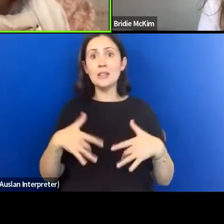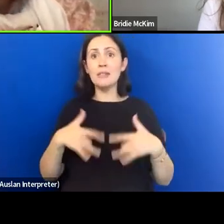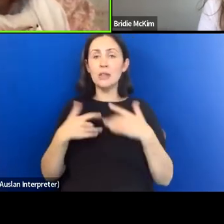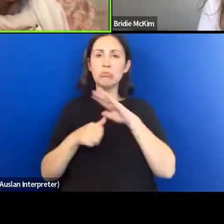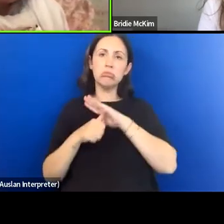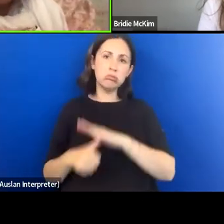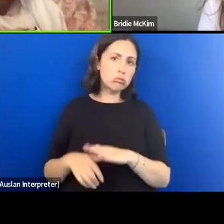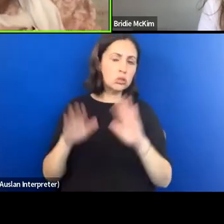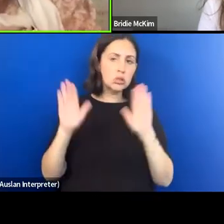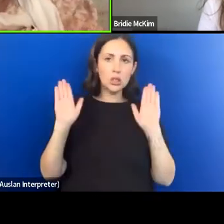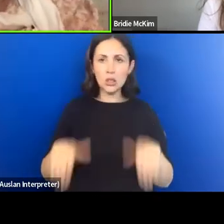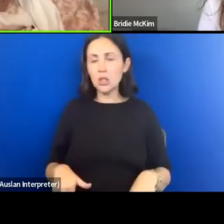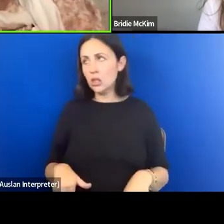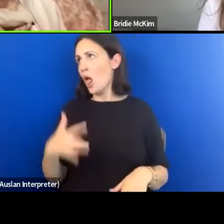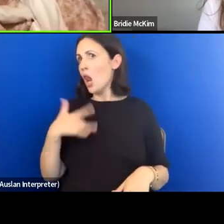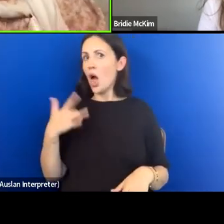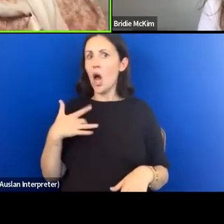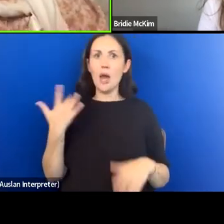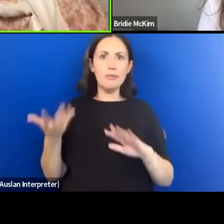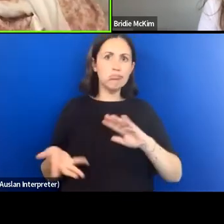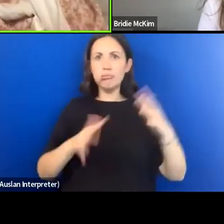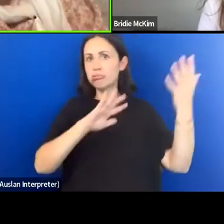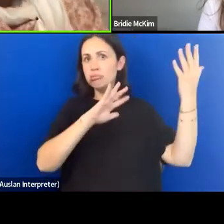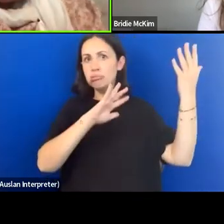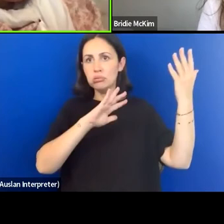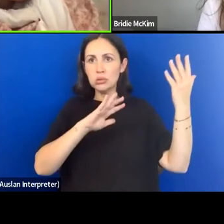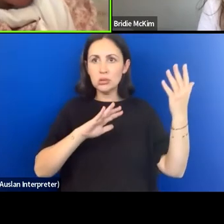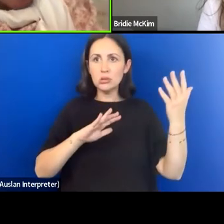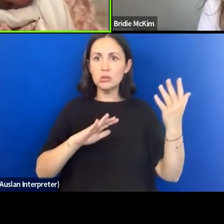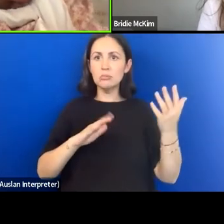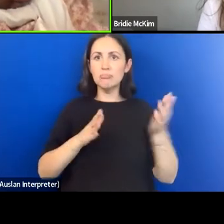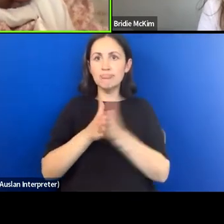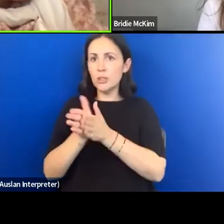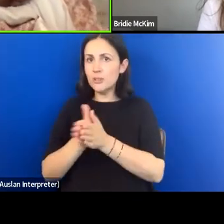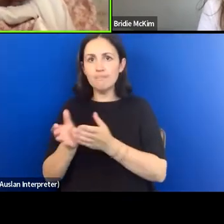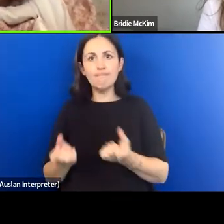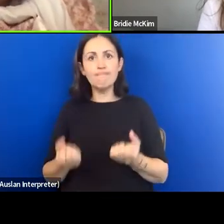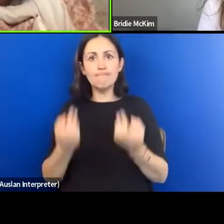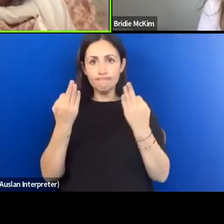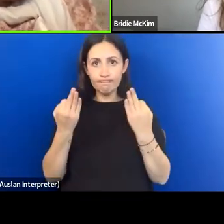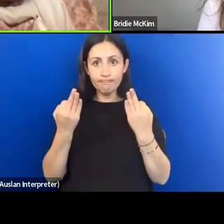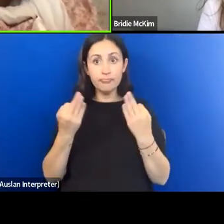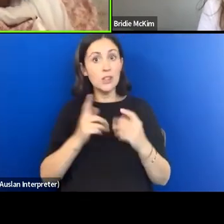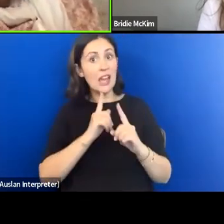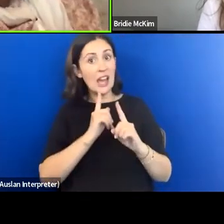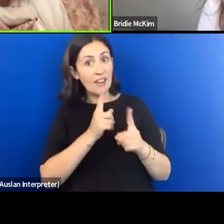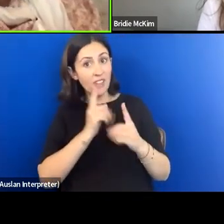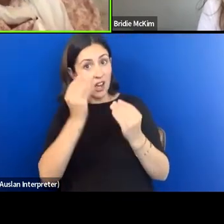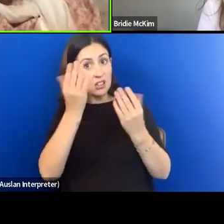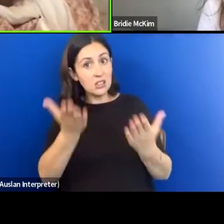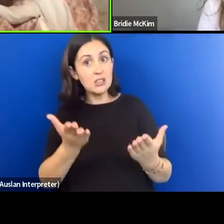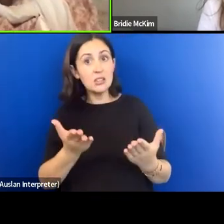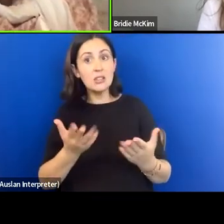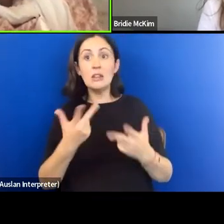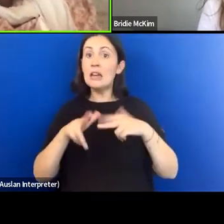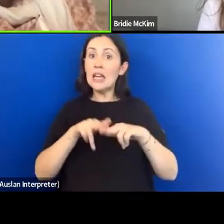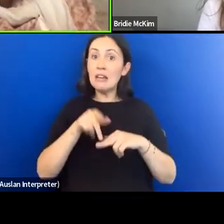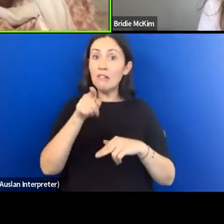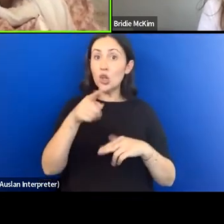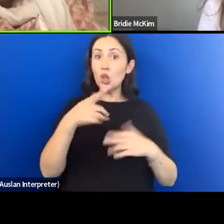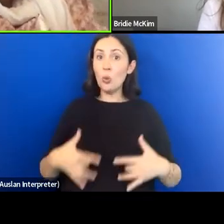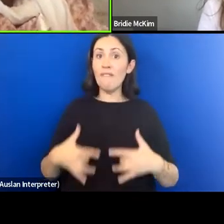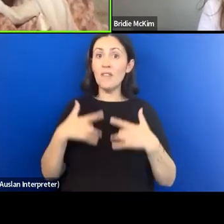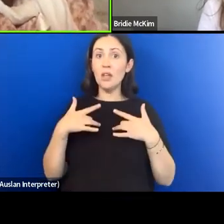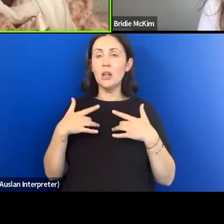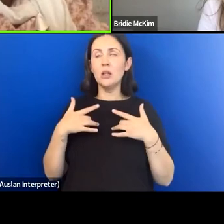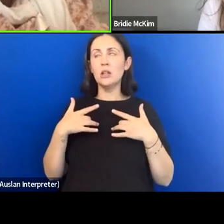as motivated, what I would suggest is go watch things